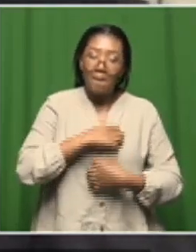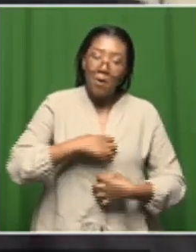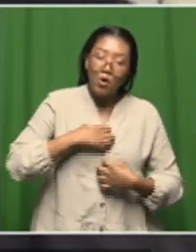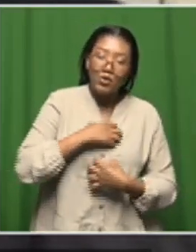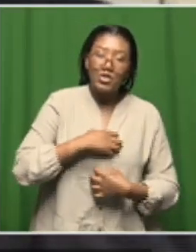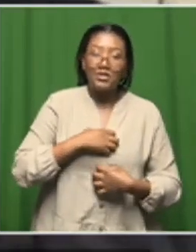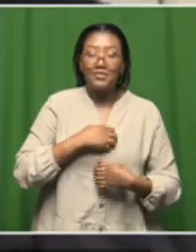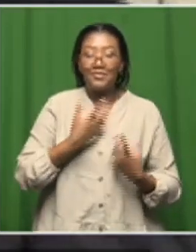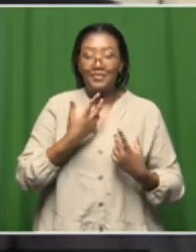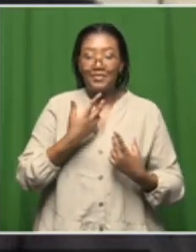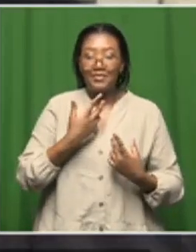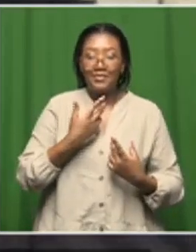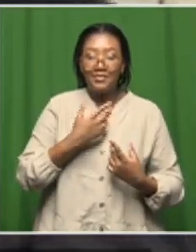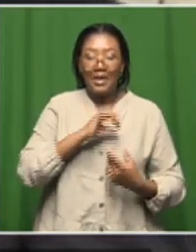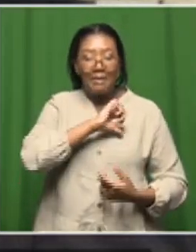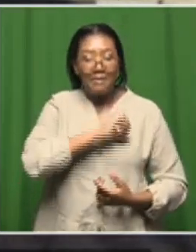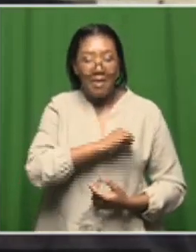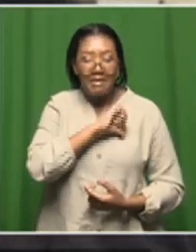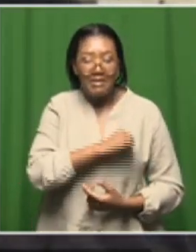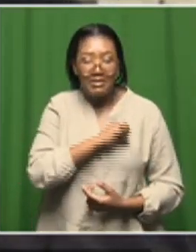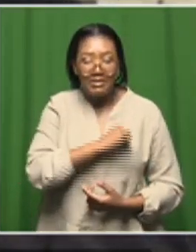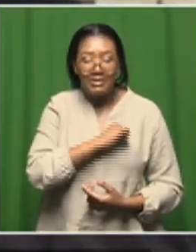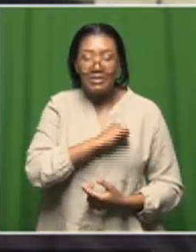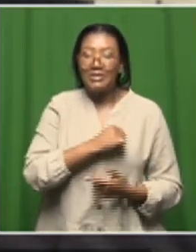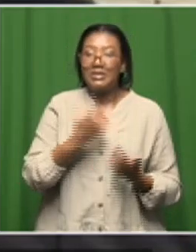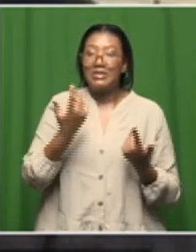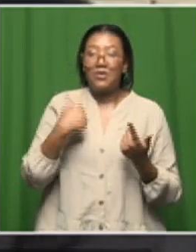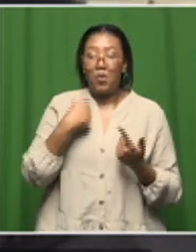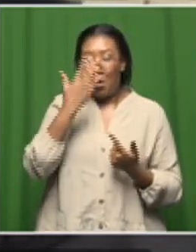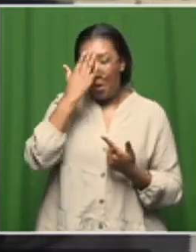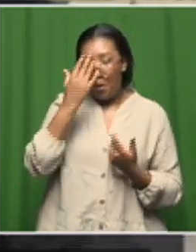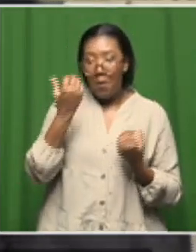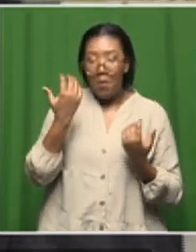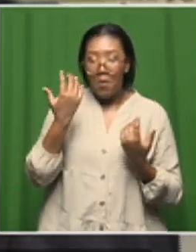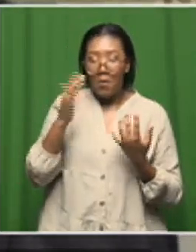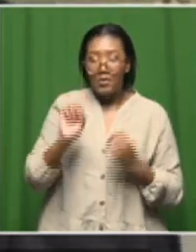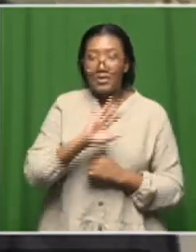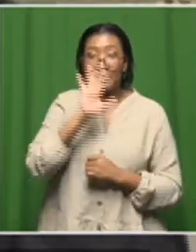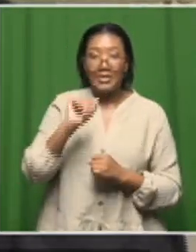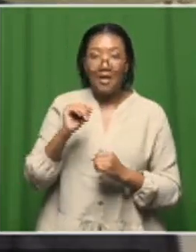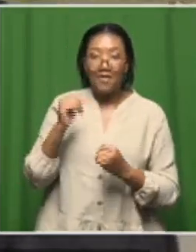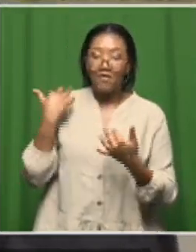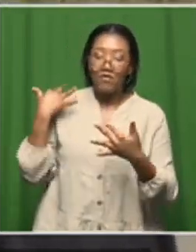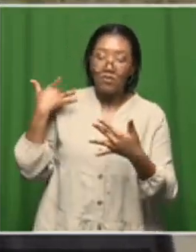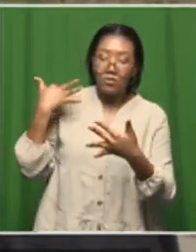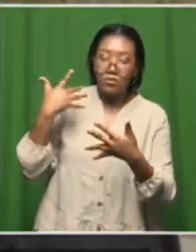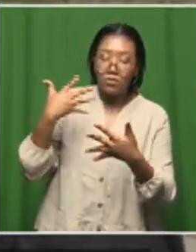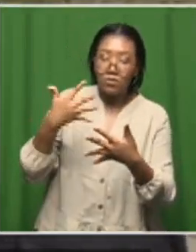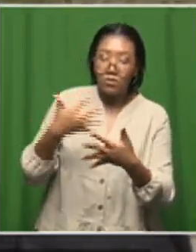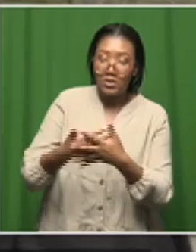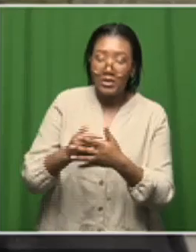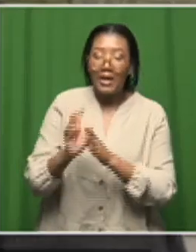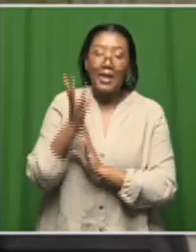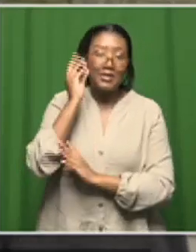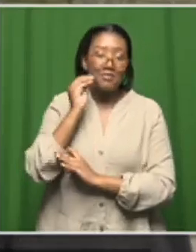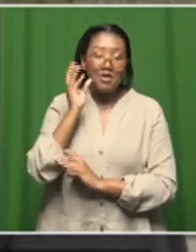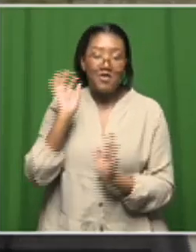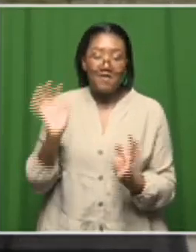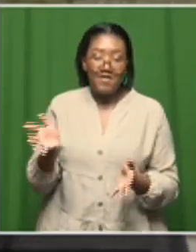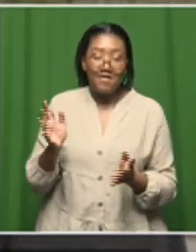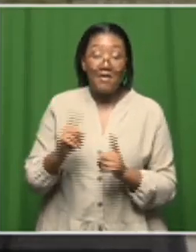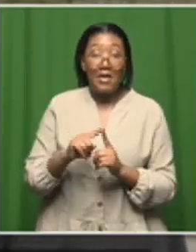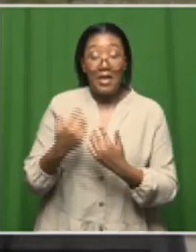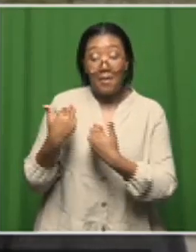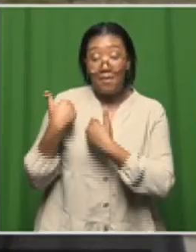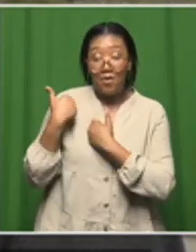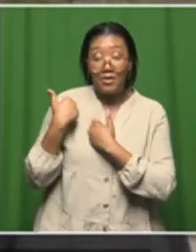pain, because we know where this country comes from. And that's why in the beginning of our conversation, I said our